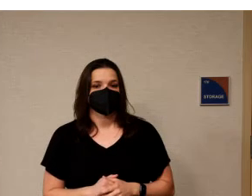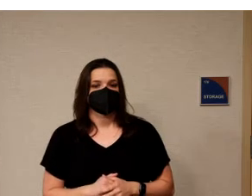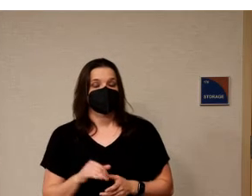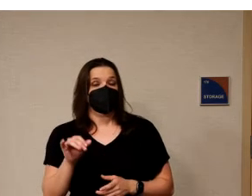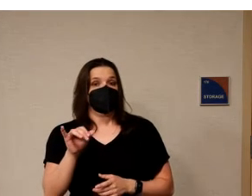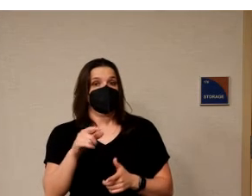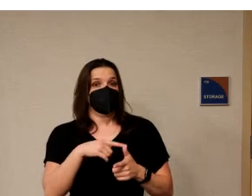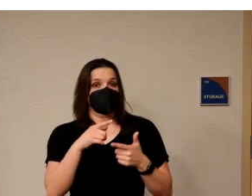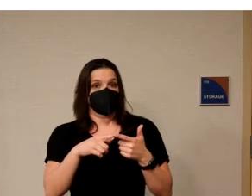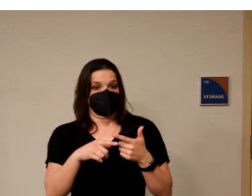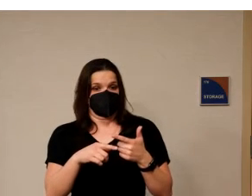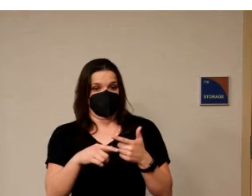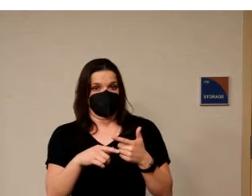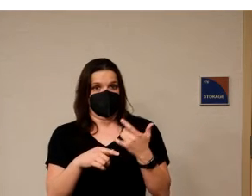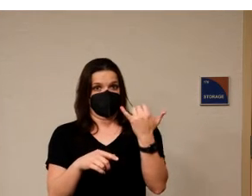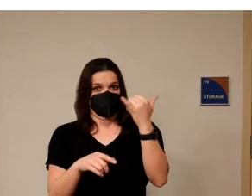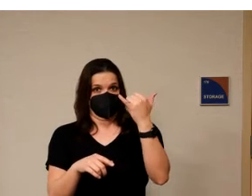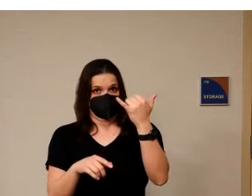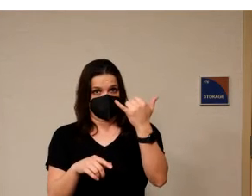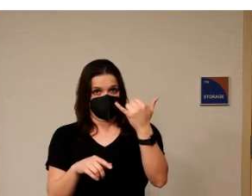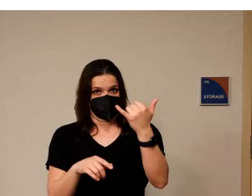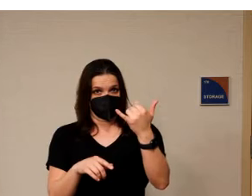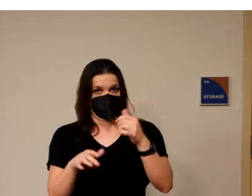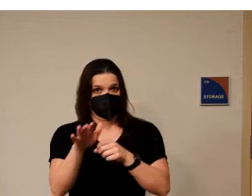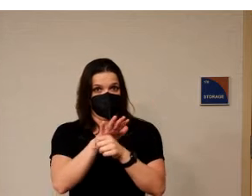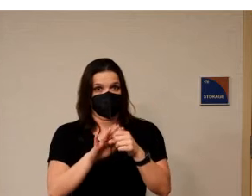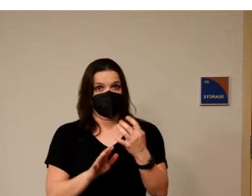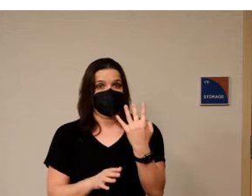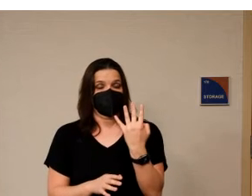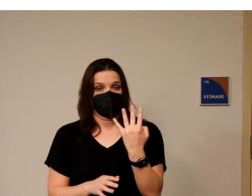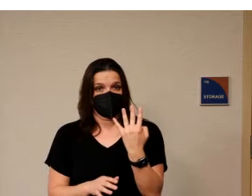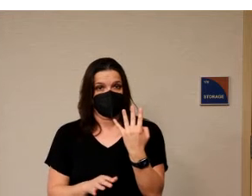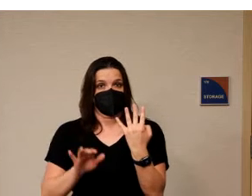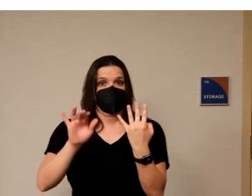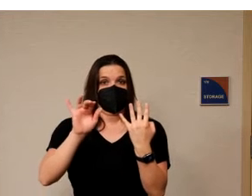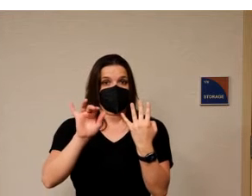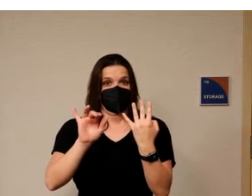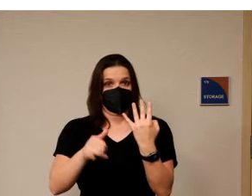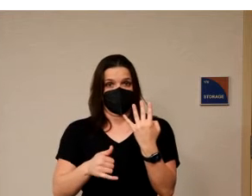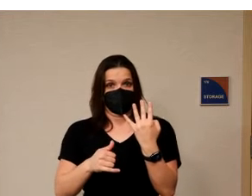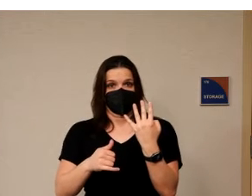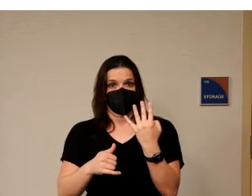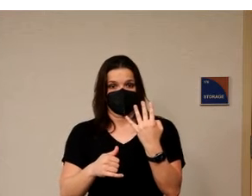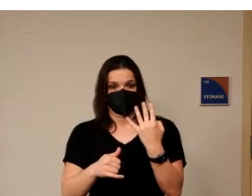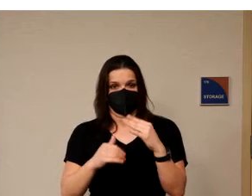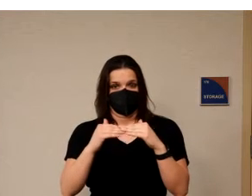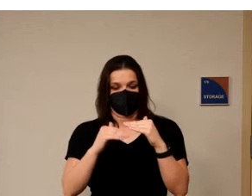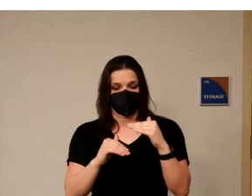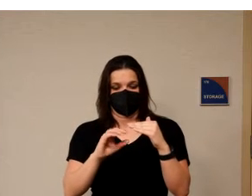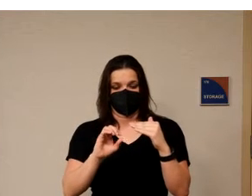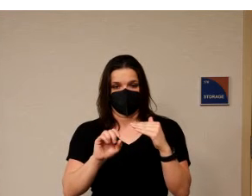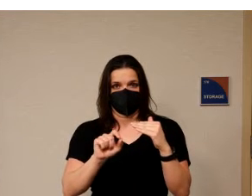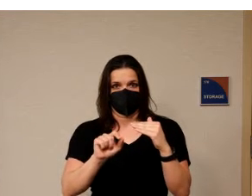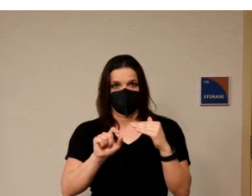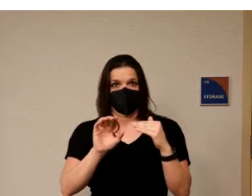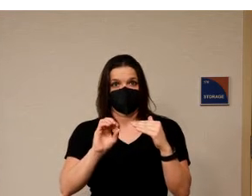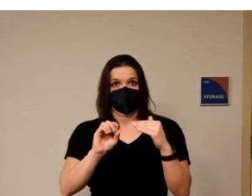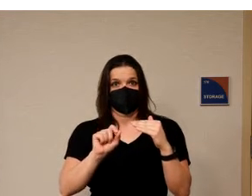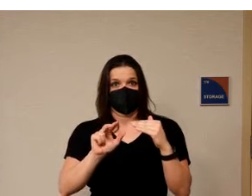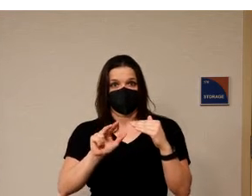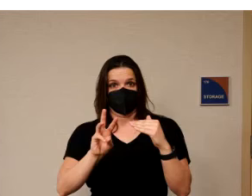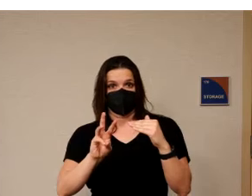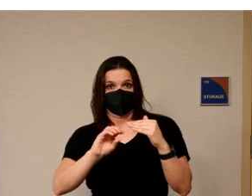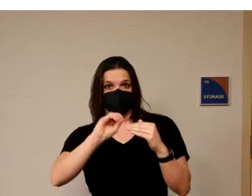And then we move on to this yellow one labeled District 4. So this one is under by 0.36%,